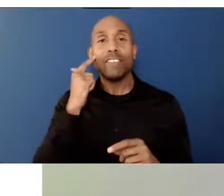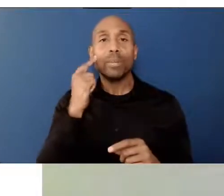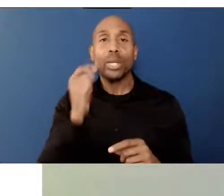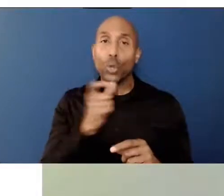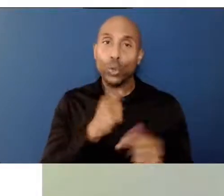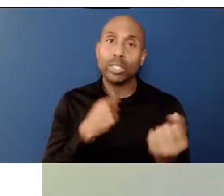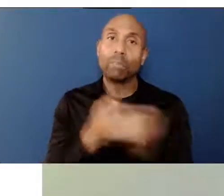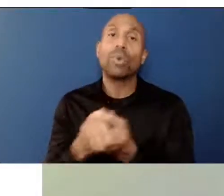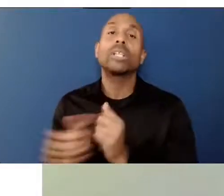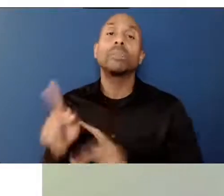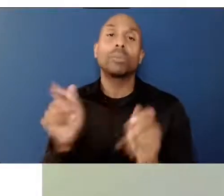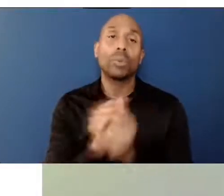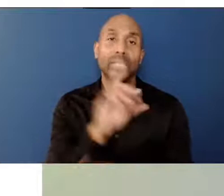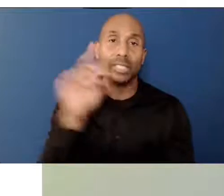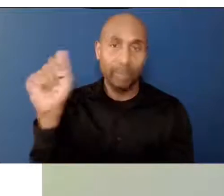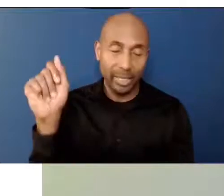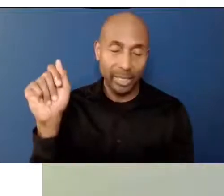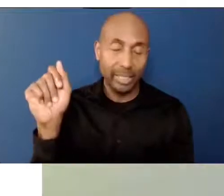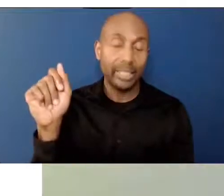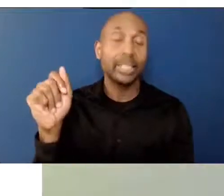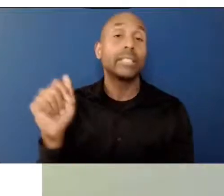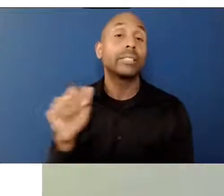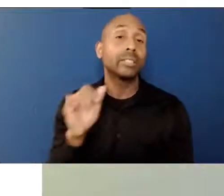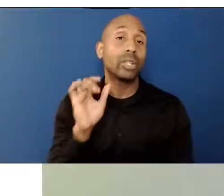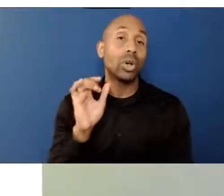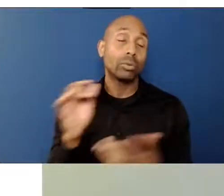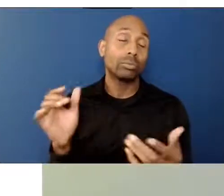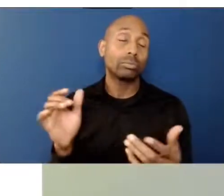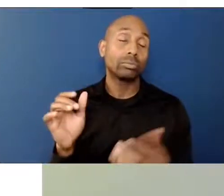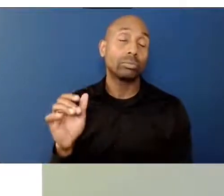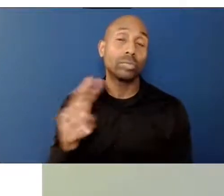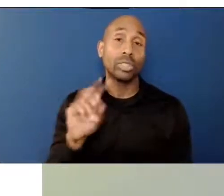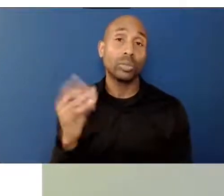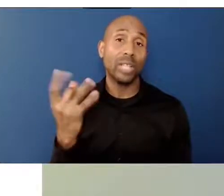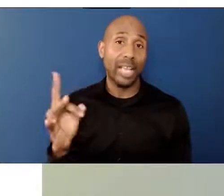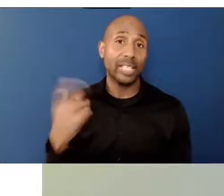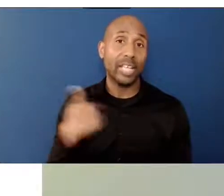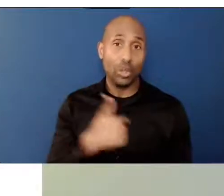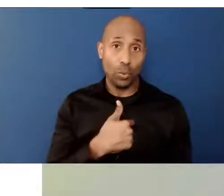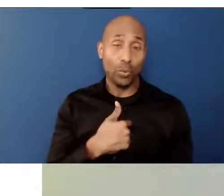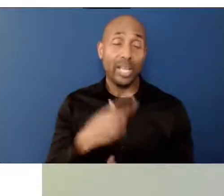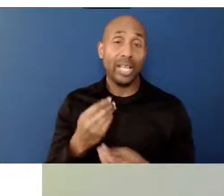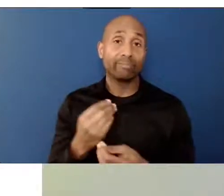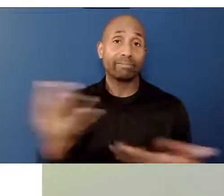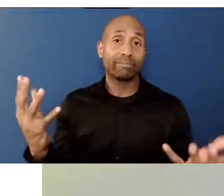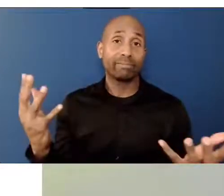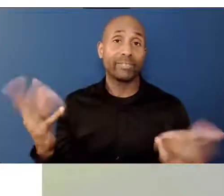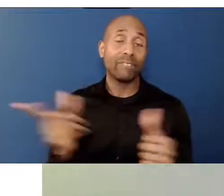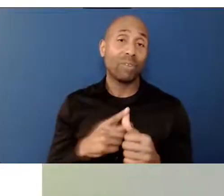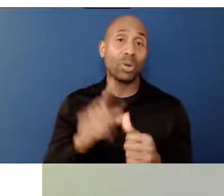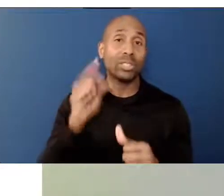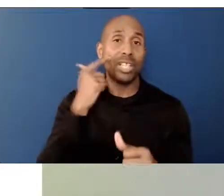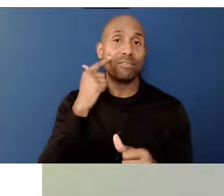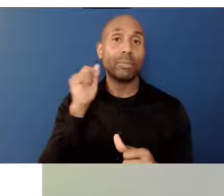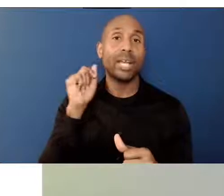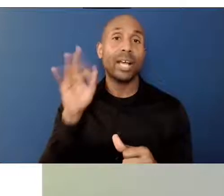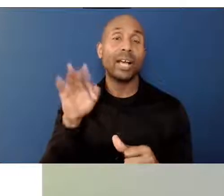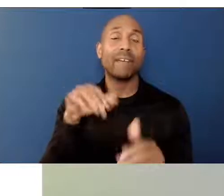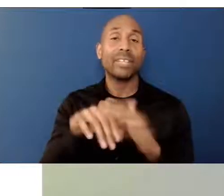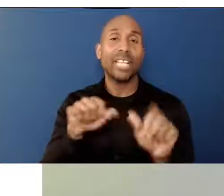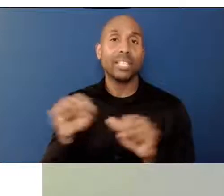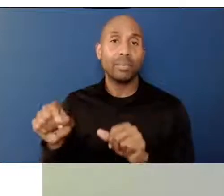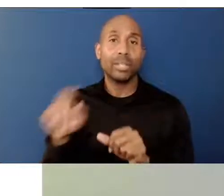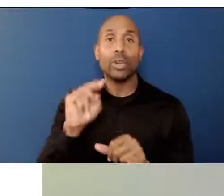in 2018, we released the first Government of Nova Scotia Accessibility Plan. And that plan has